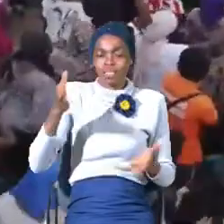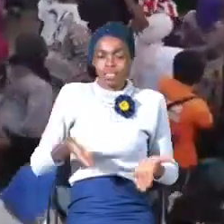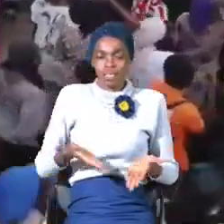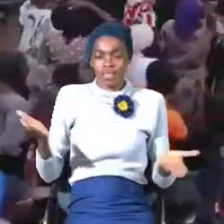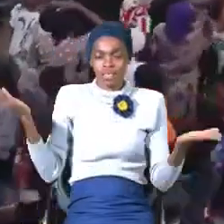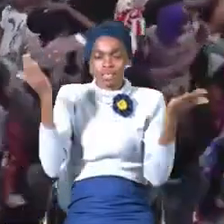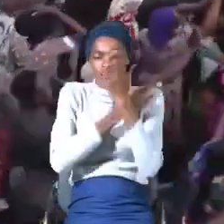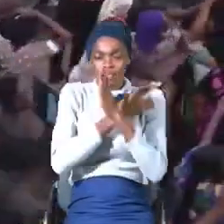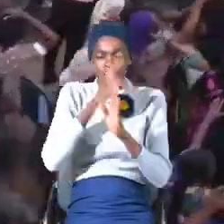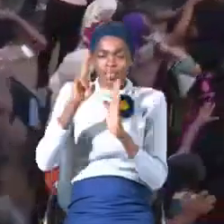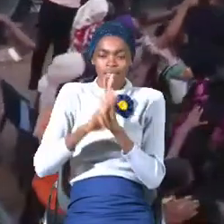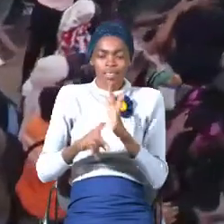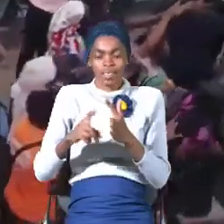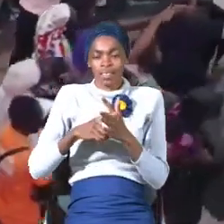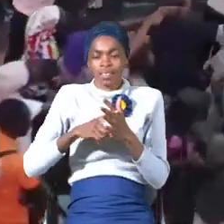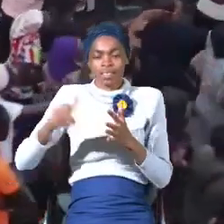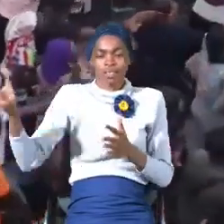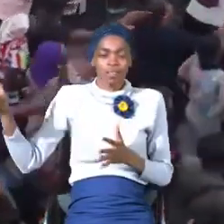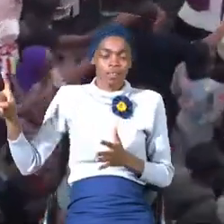Okunkun parada.